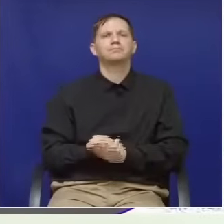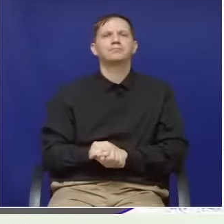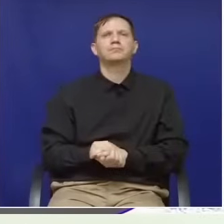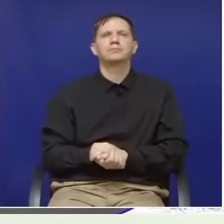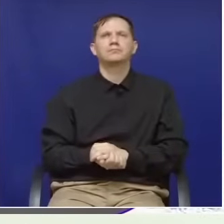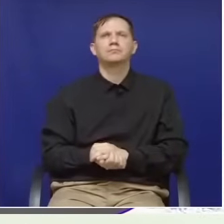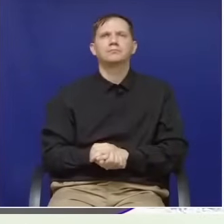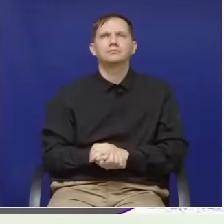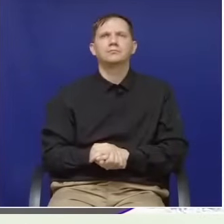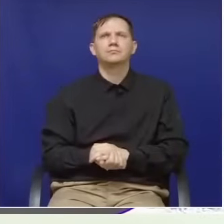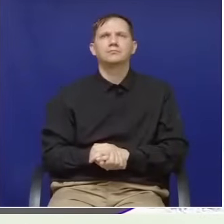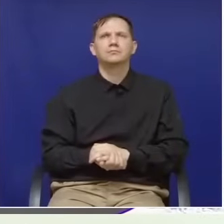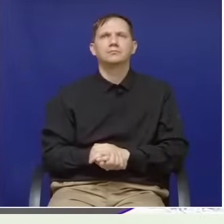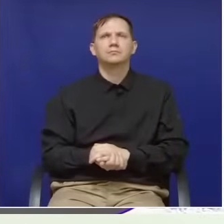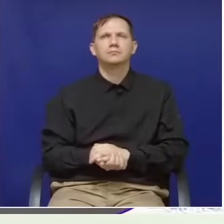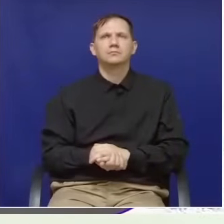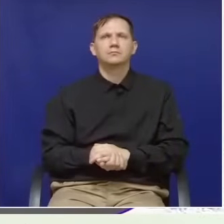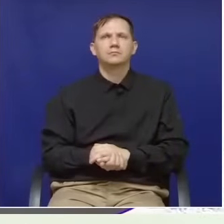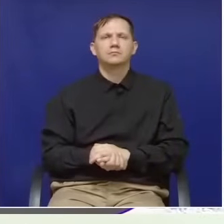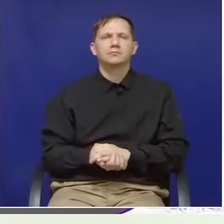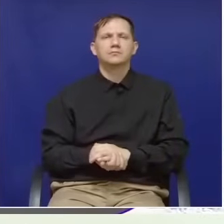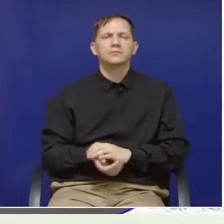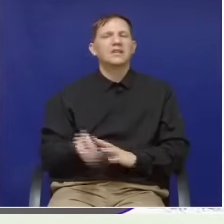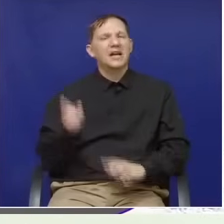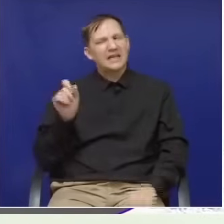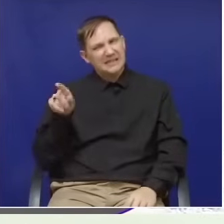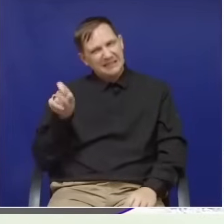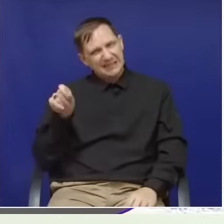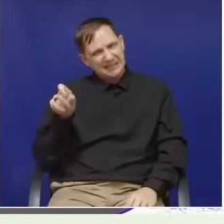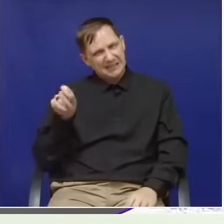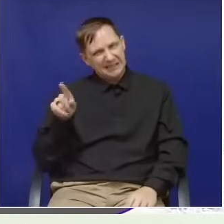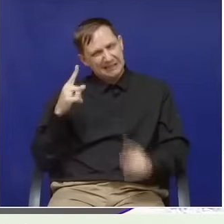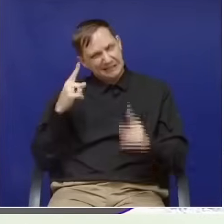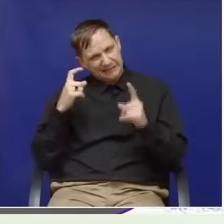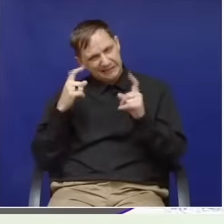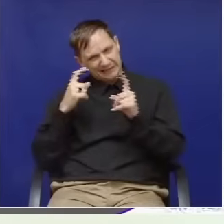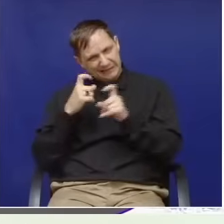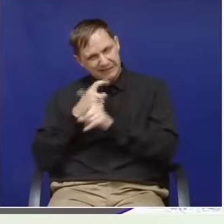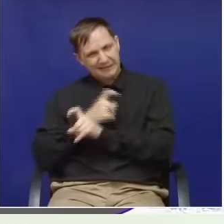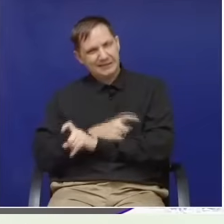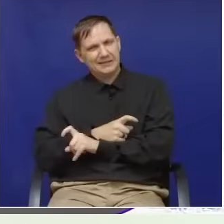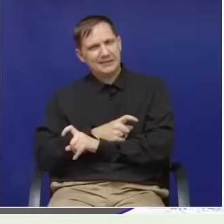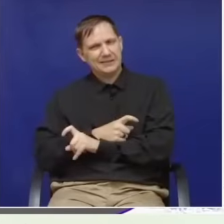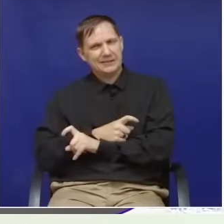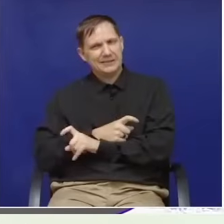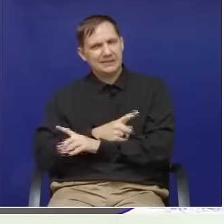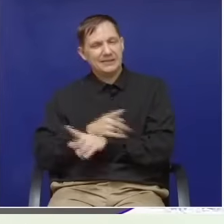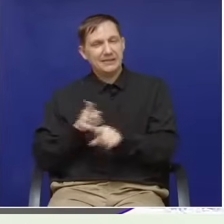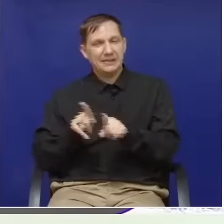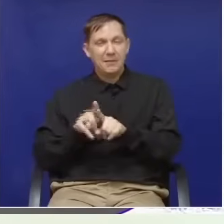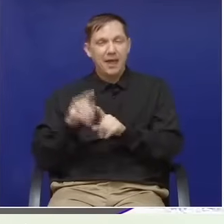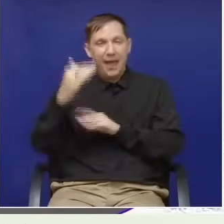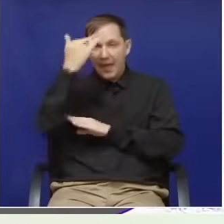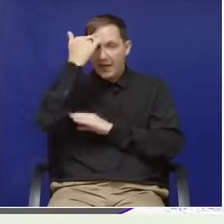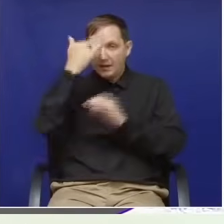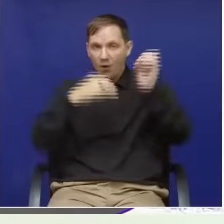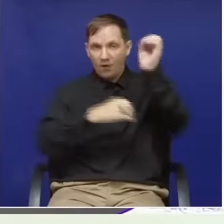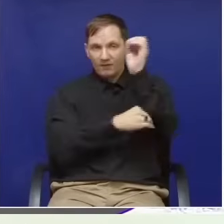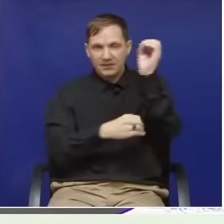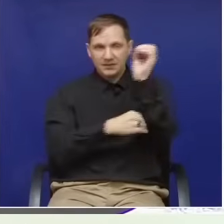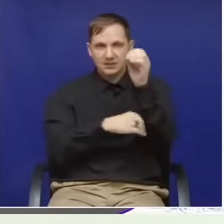Well, that one is very difficult, but even our head office at Armsco